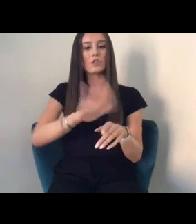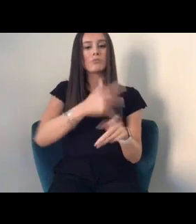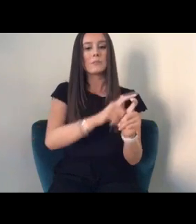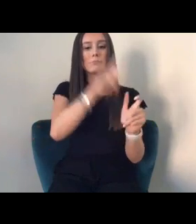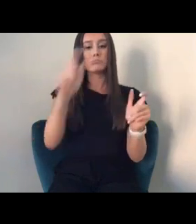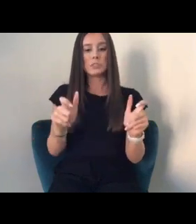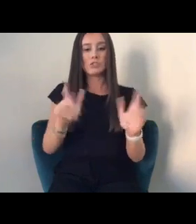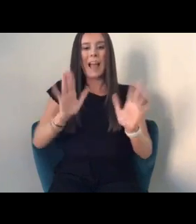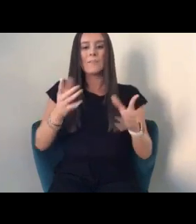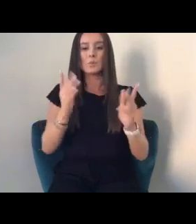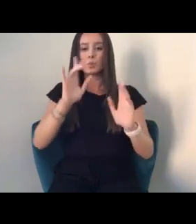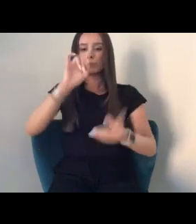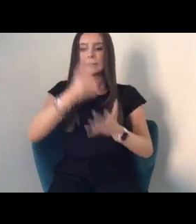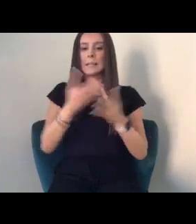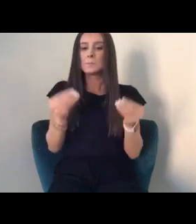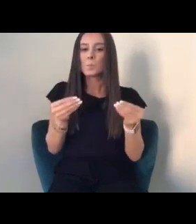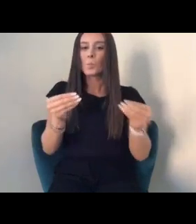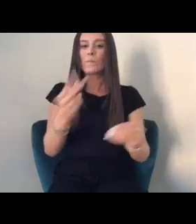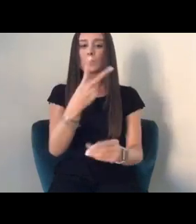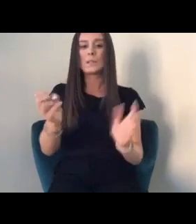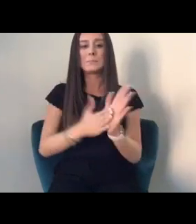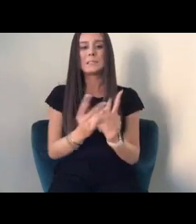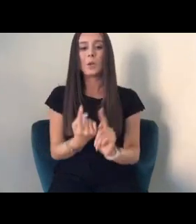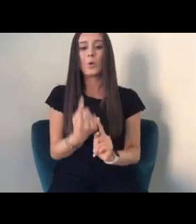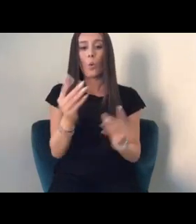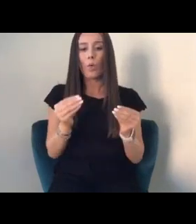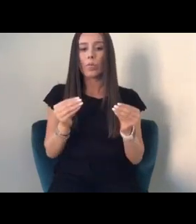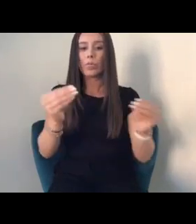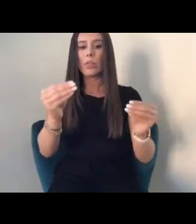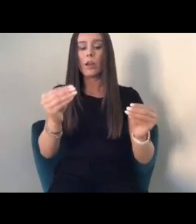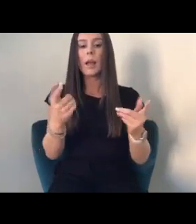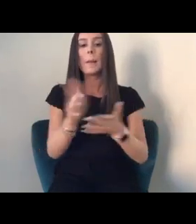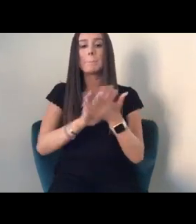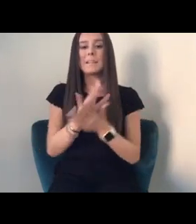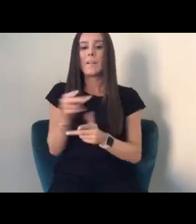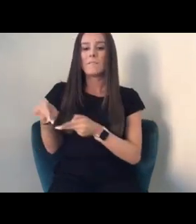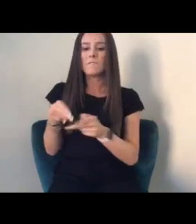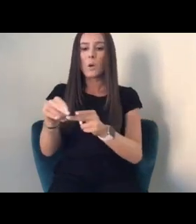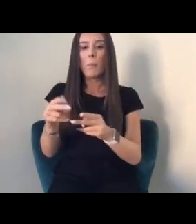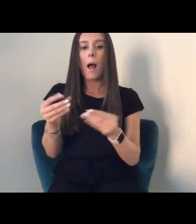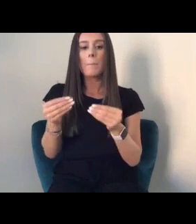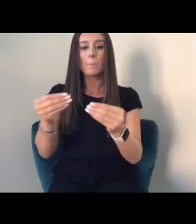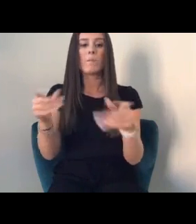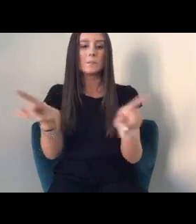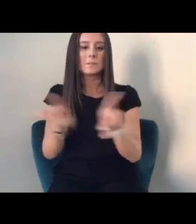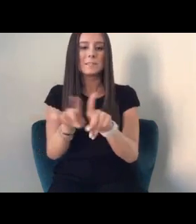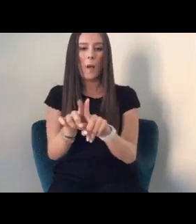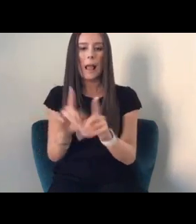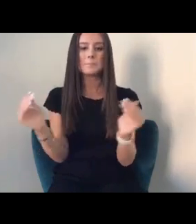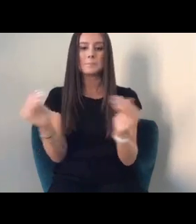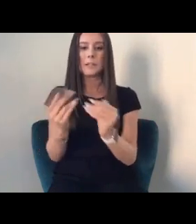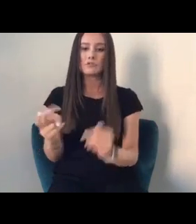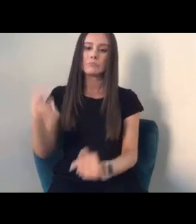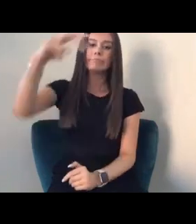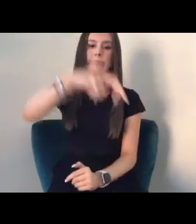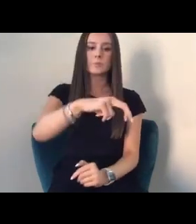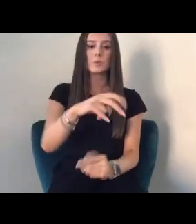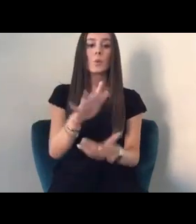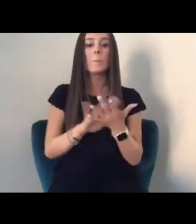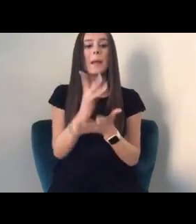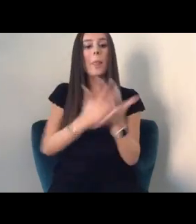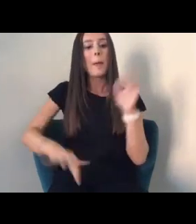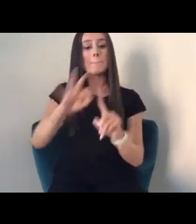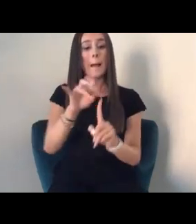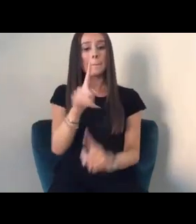moving 20 metres north, the shared path on this bridge has also moved, and this is reflected on the map on screen in